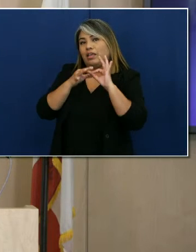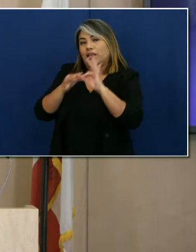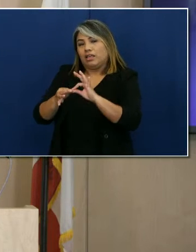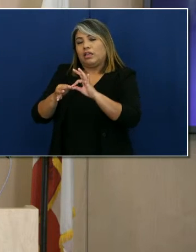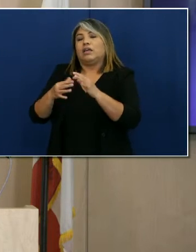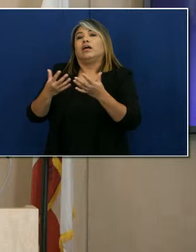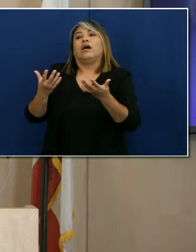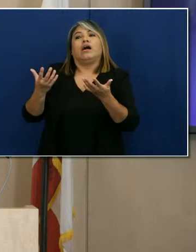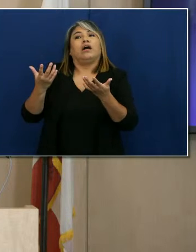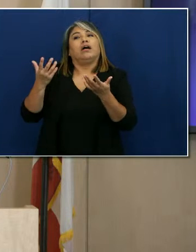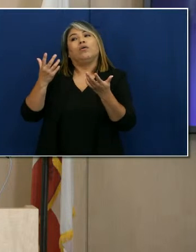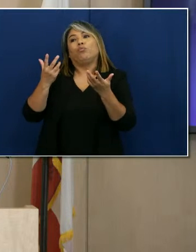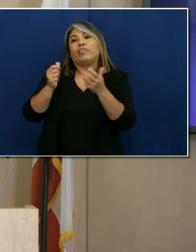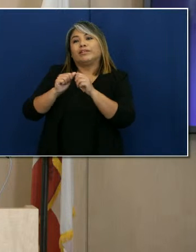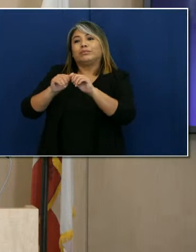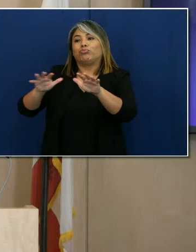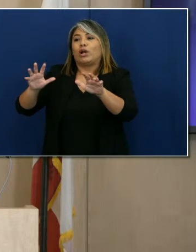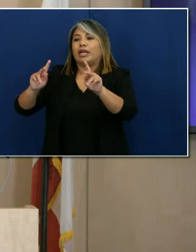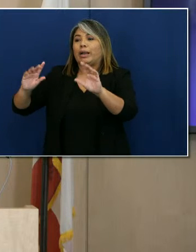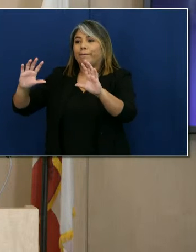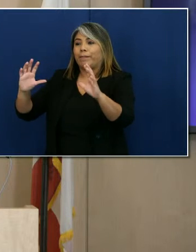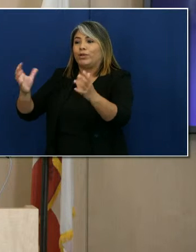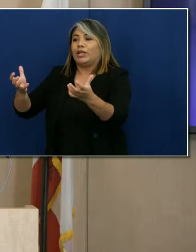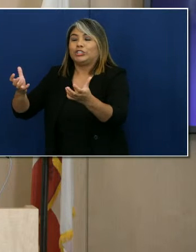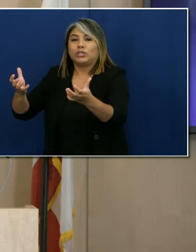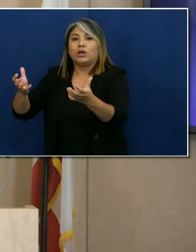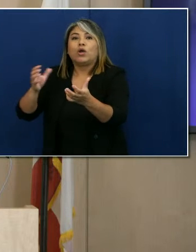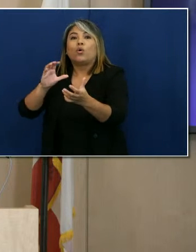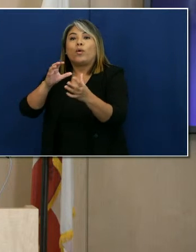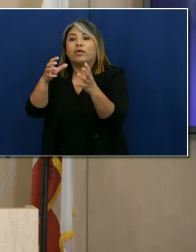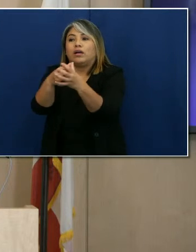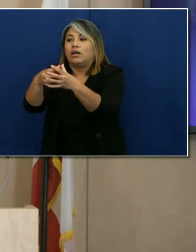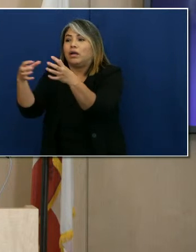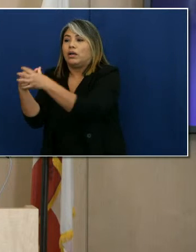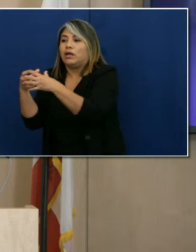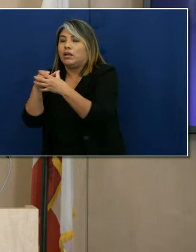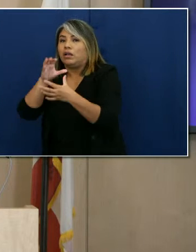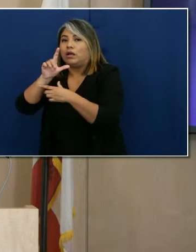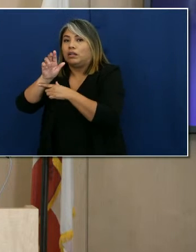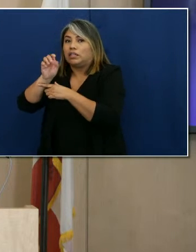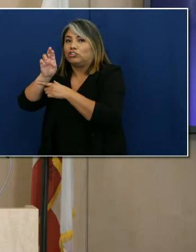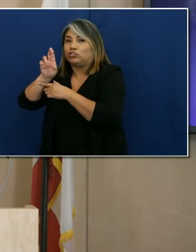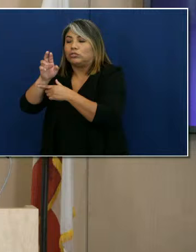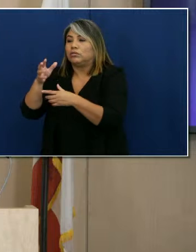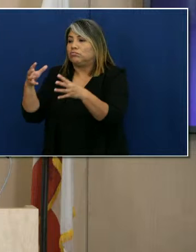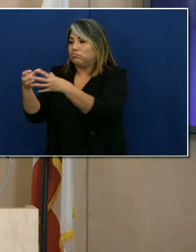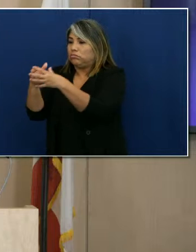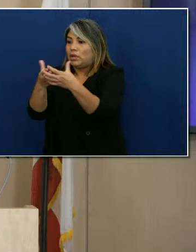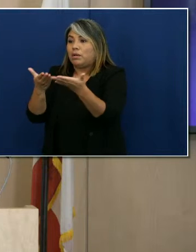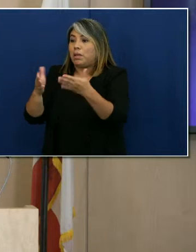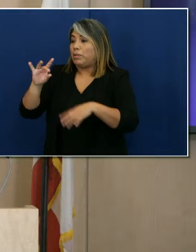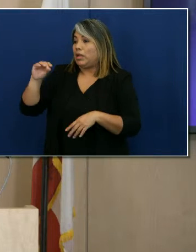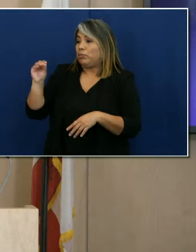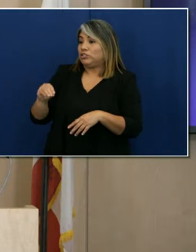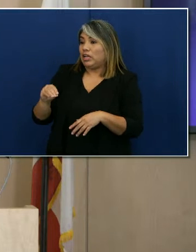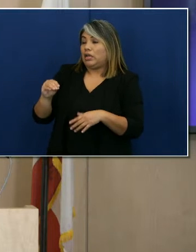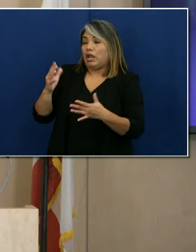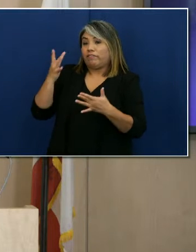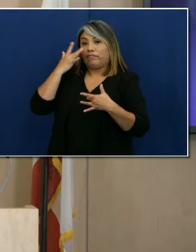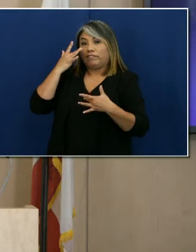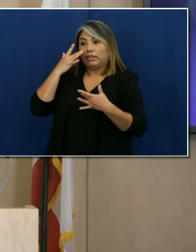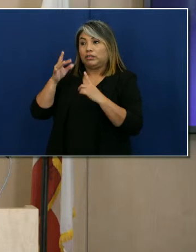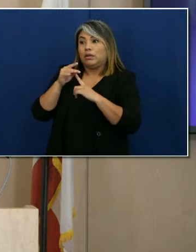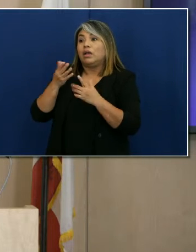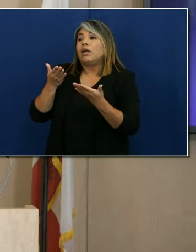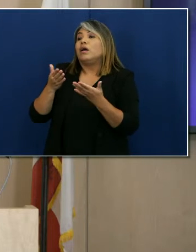the spread in a population by clusters. The idea that maybe 80% of infections are just due to